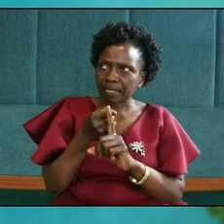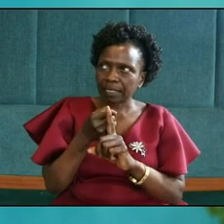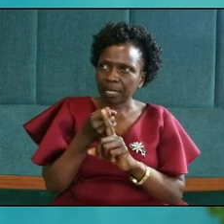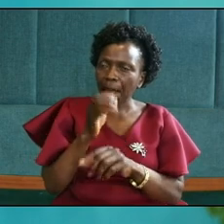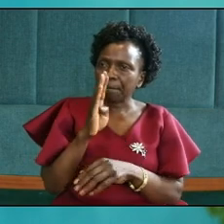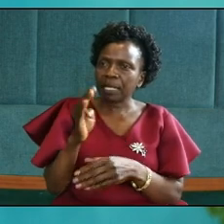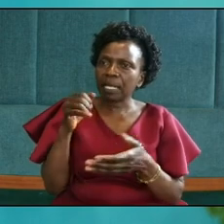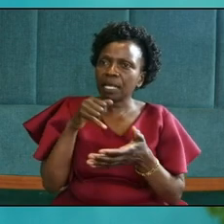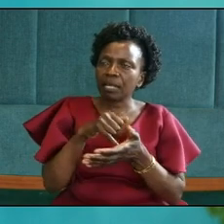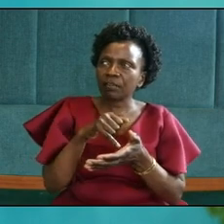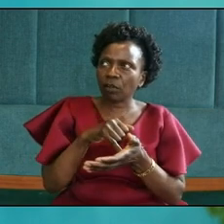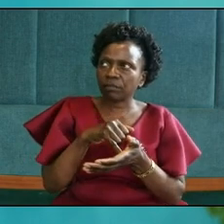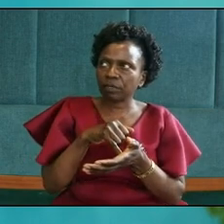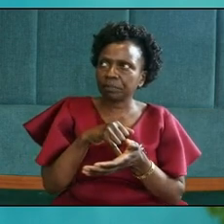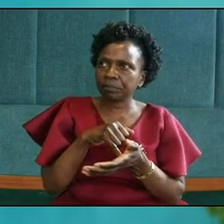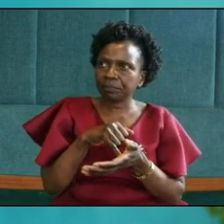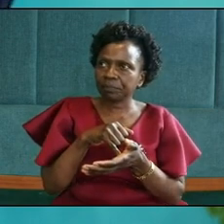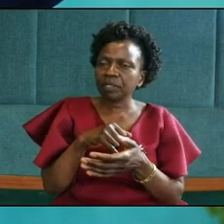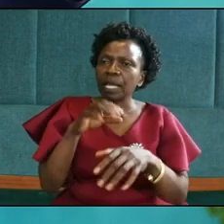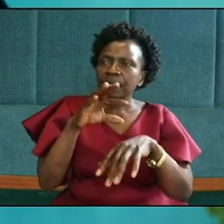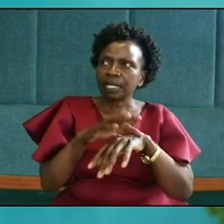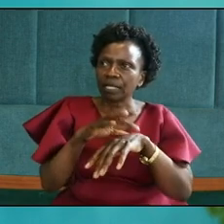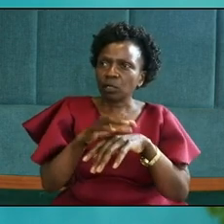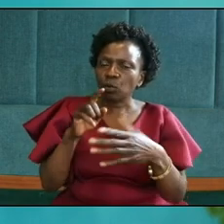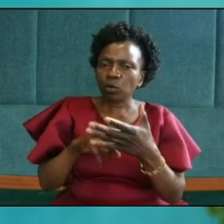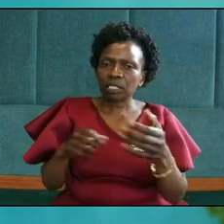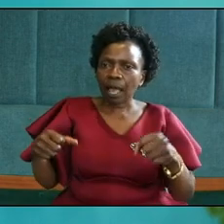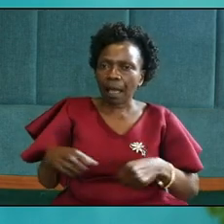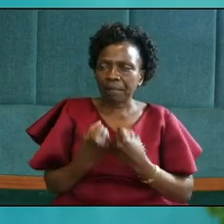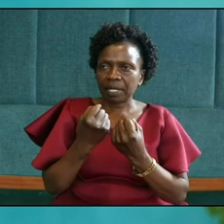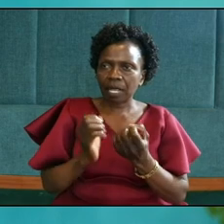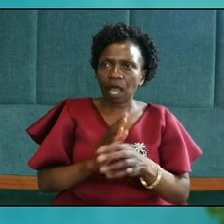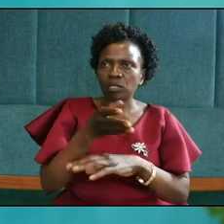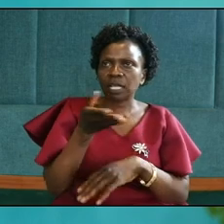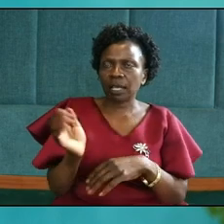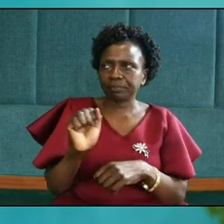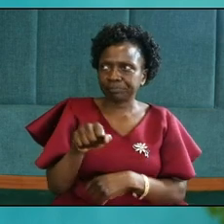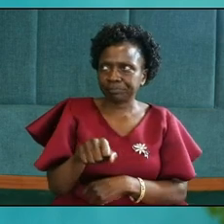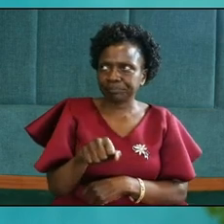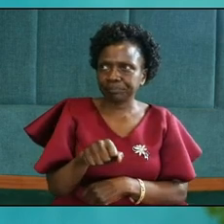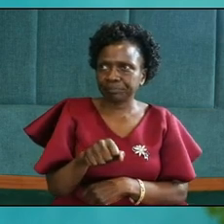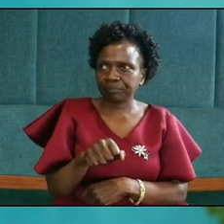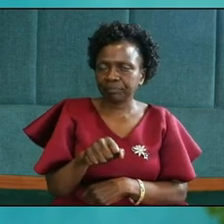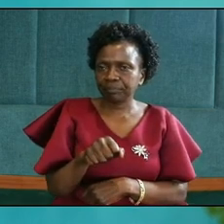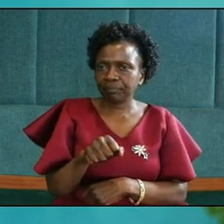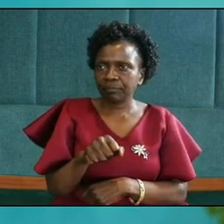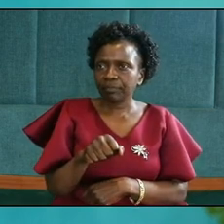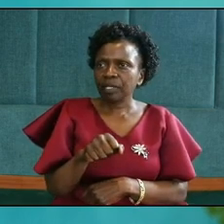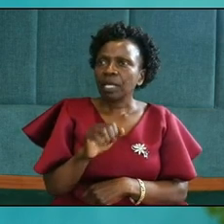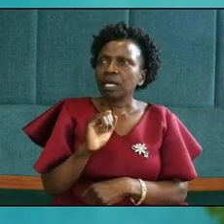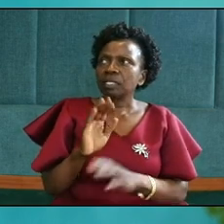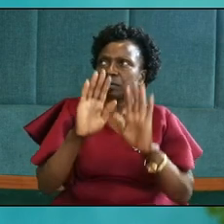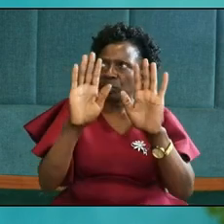involved. Be involved. Touch what is happening out there. Yes. Yes, my dear friends. Yes, it's